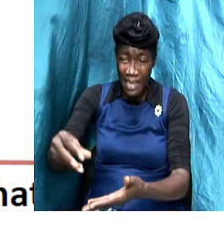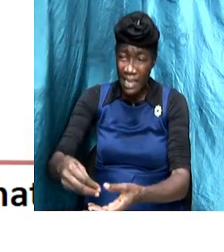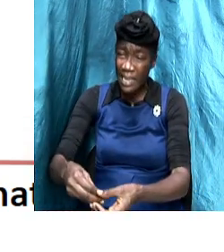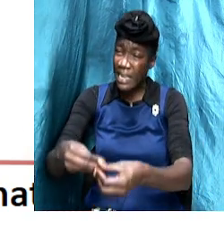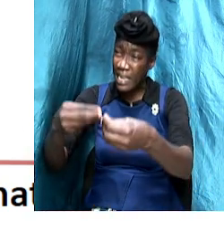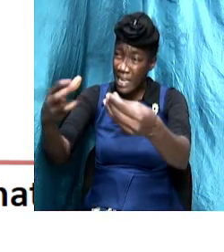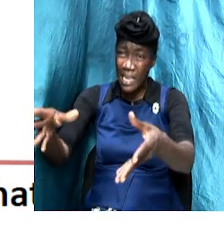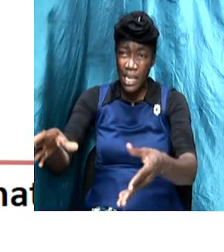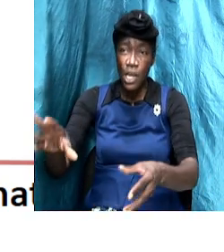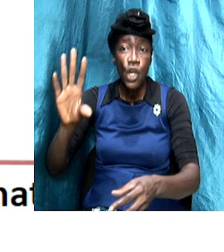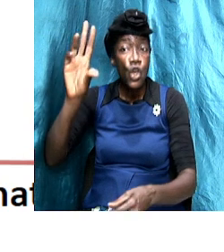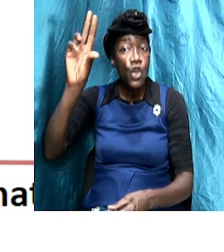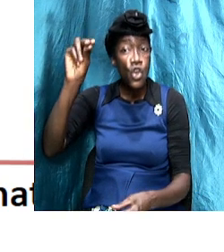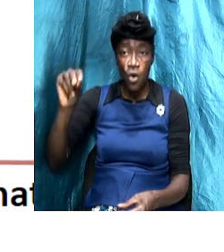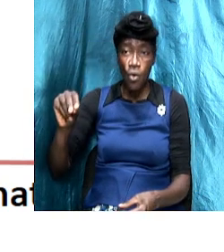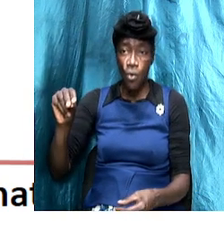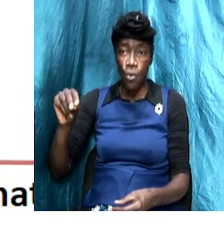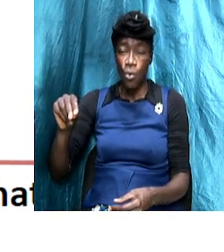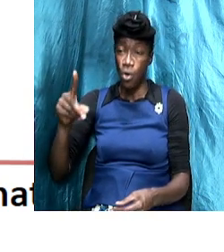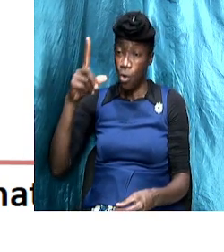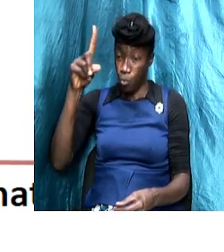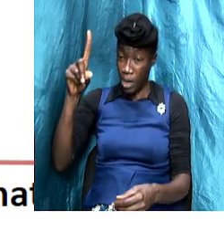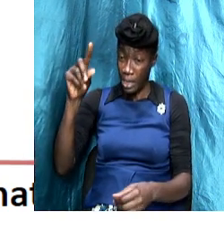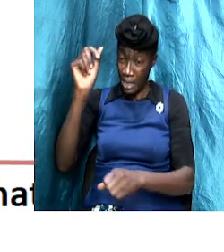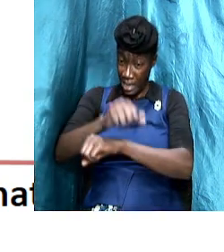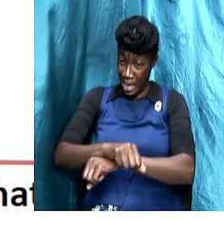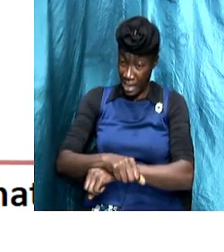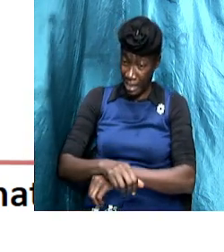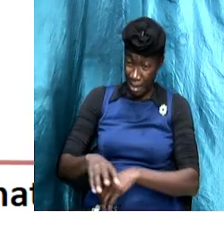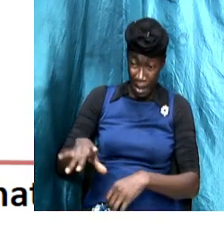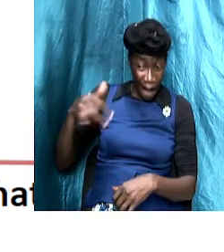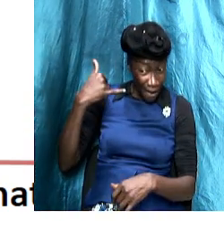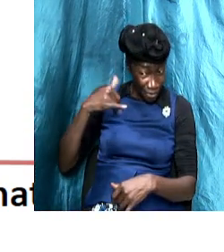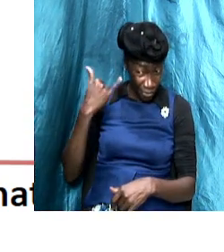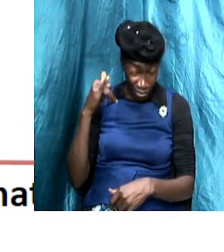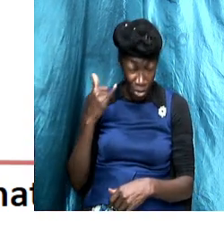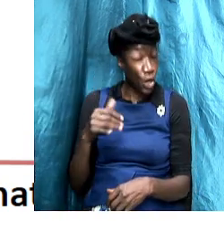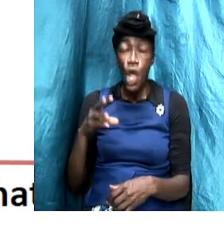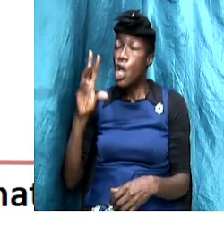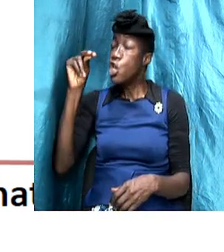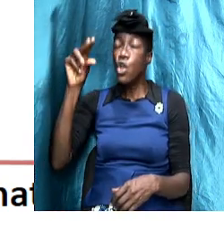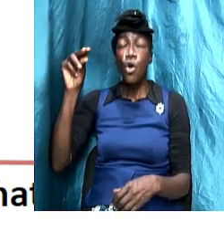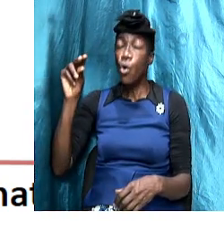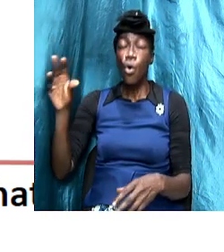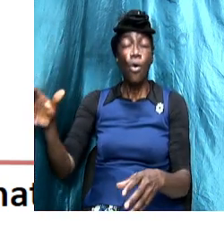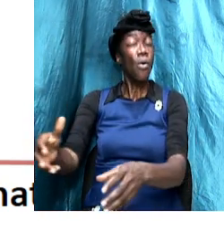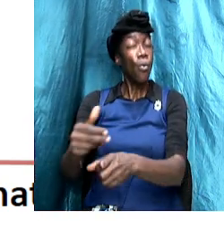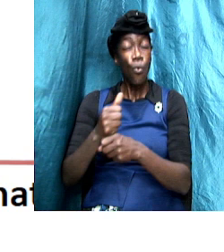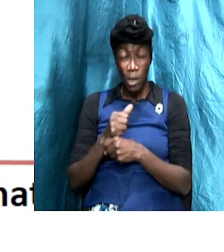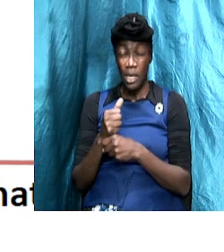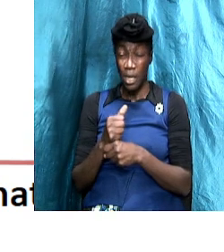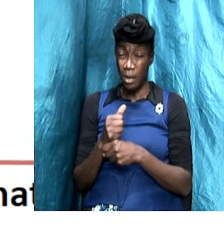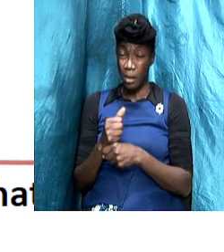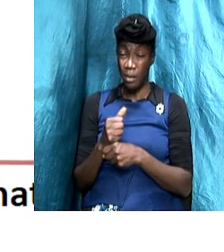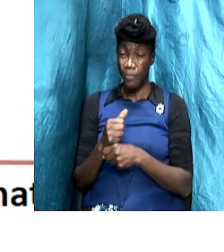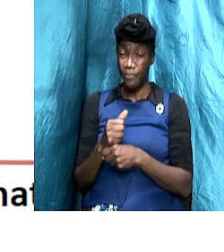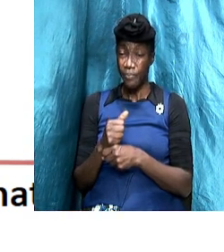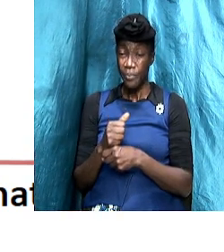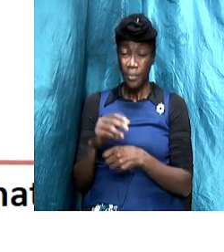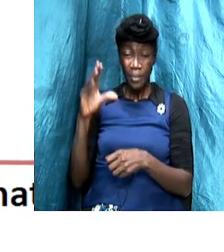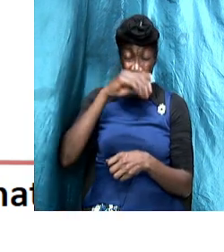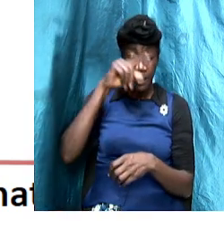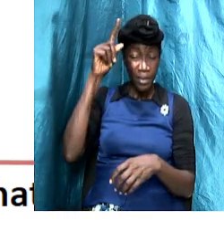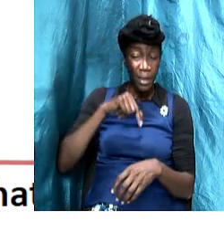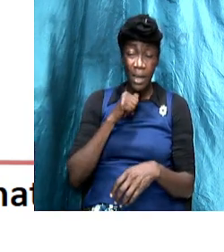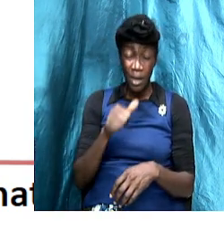For one gratitude of what? For one night of fun? Not selling it out. I'm holding on to it. And guess what? We're not